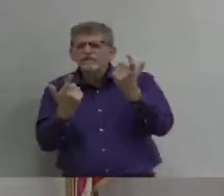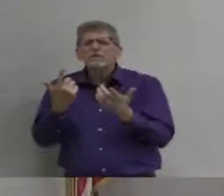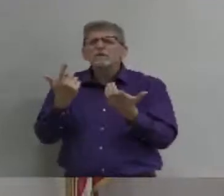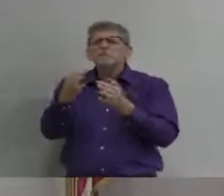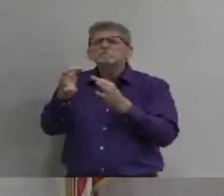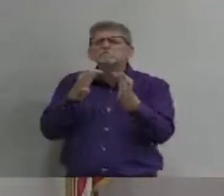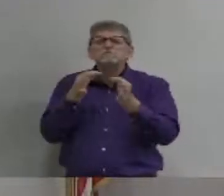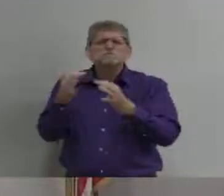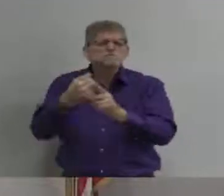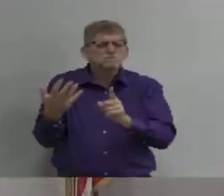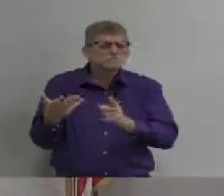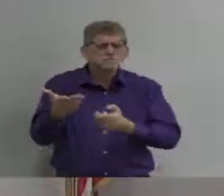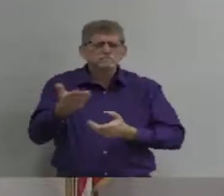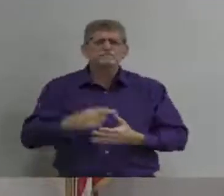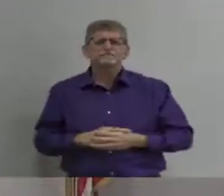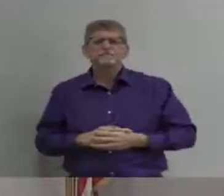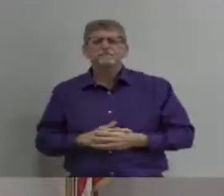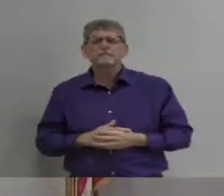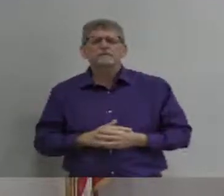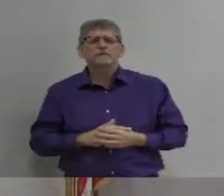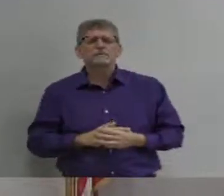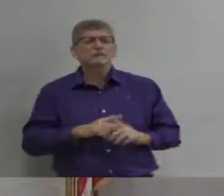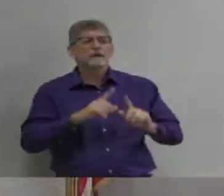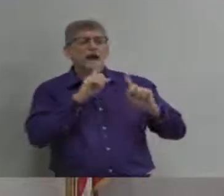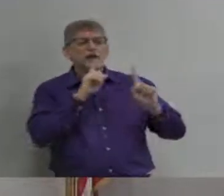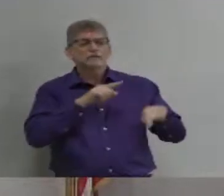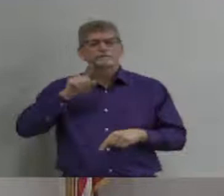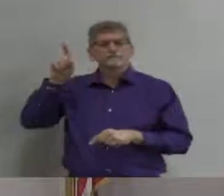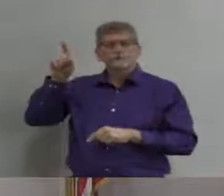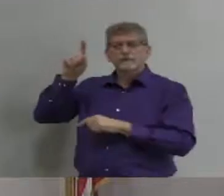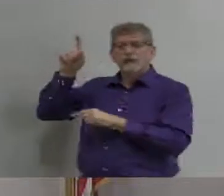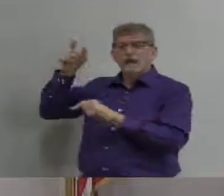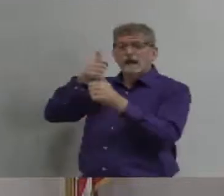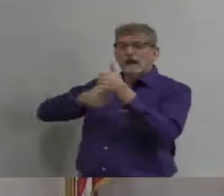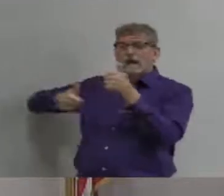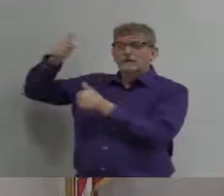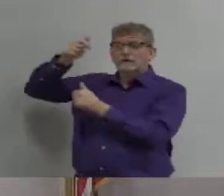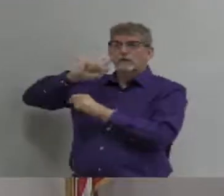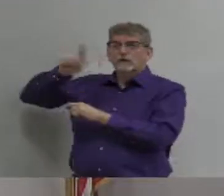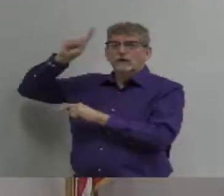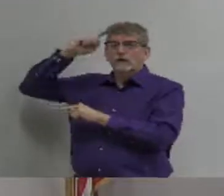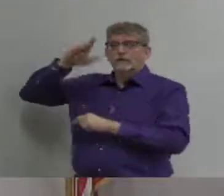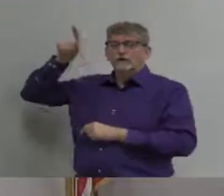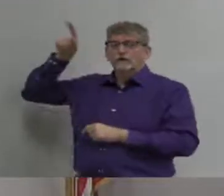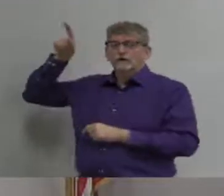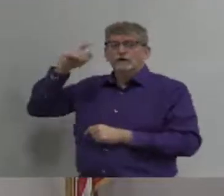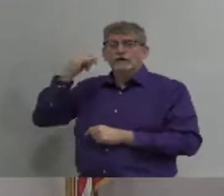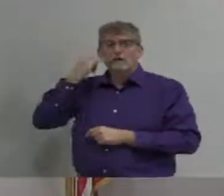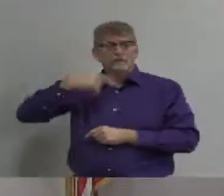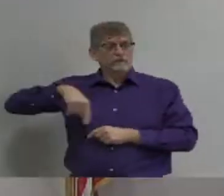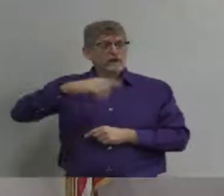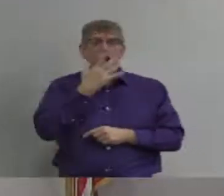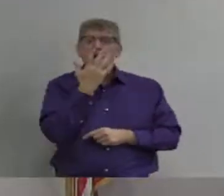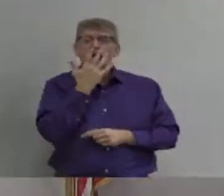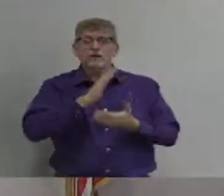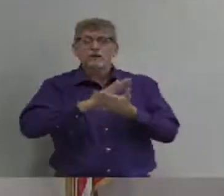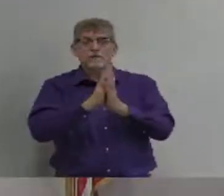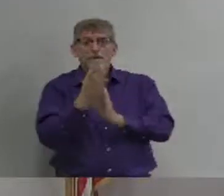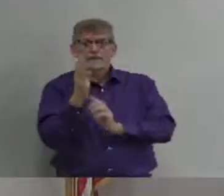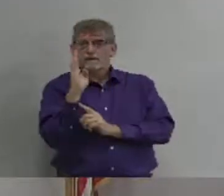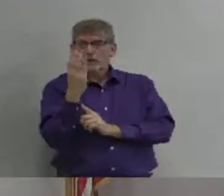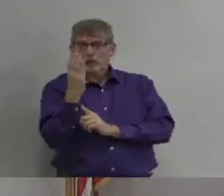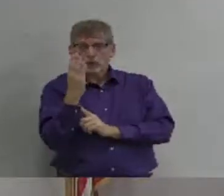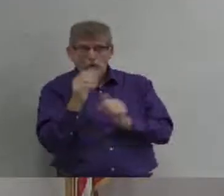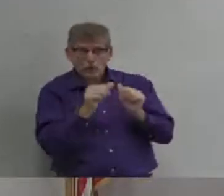the governor's executive order is set up, once we are blue for 2 consecutive weeks, then our advisory status